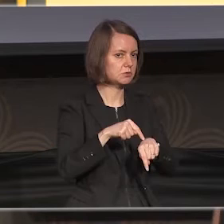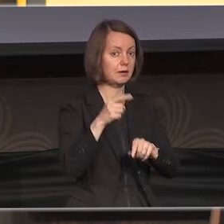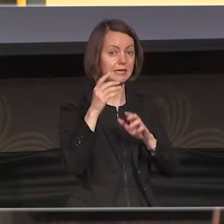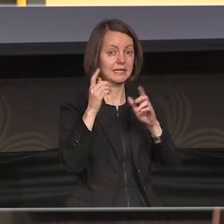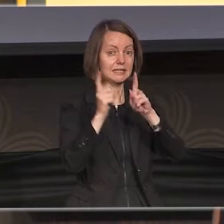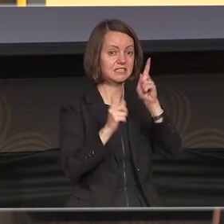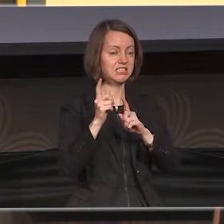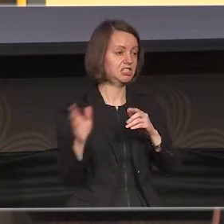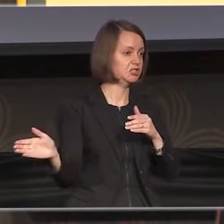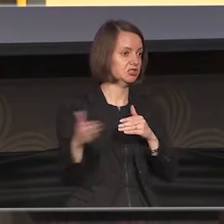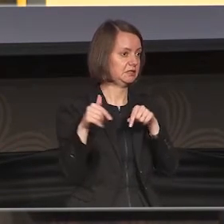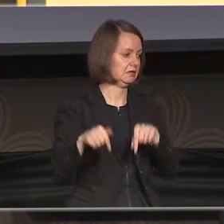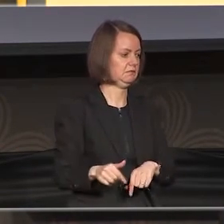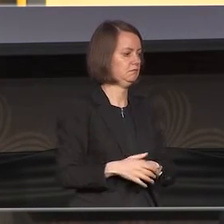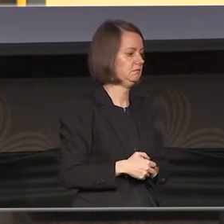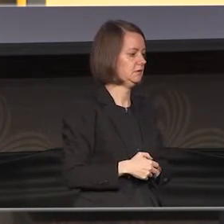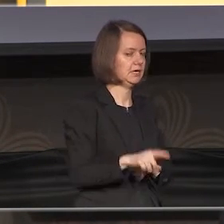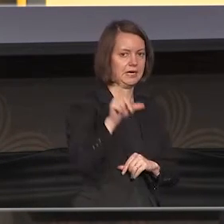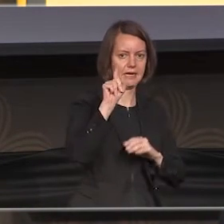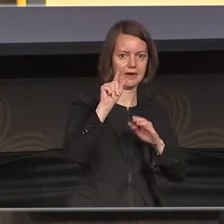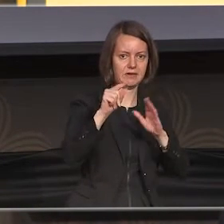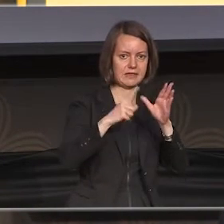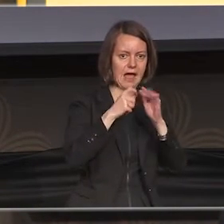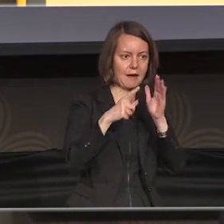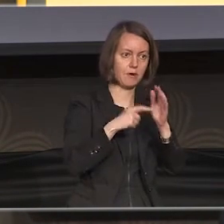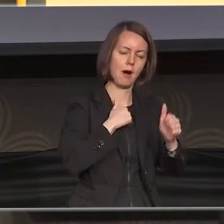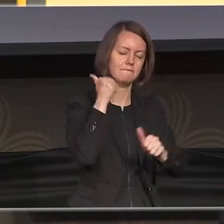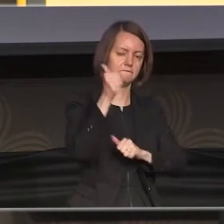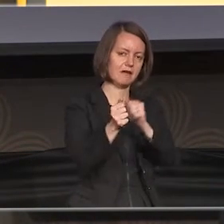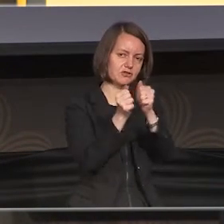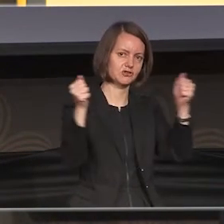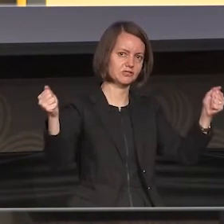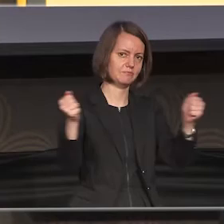standstill. On the 11th of April, our favourite newspaper, the Herald Sun.